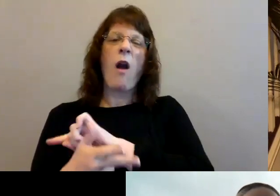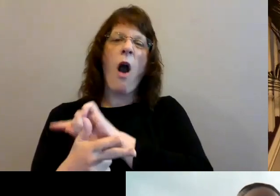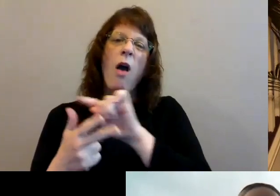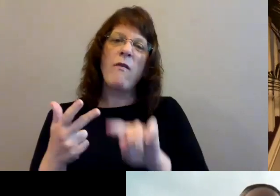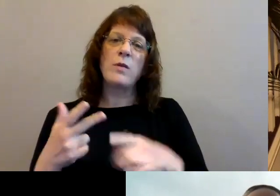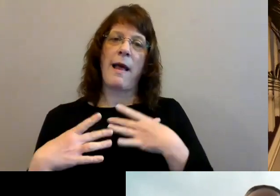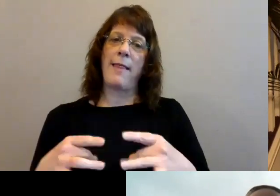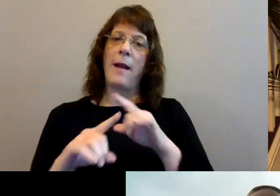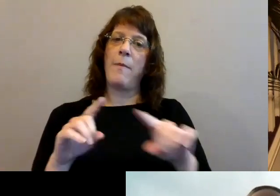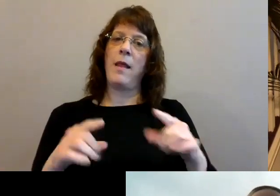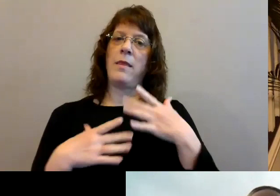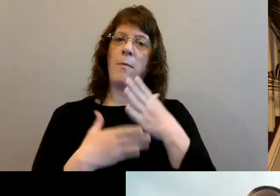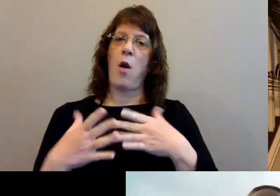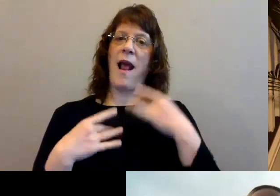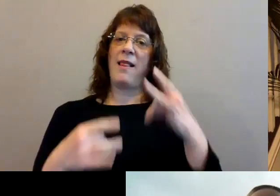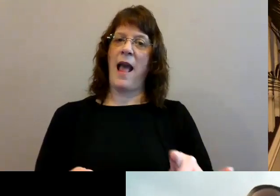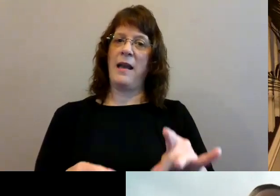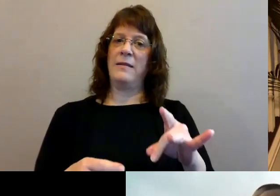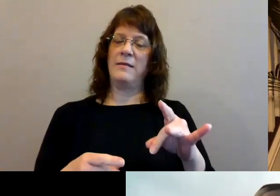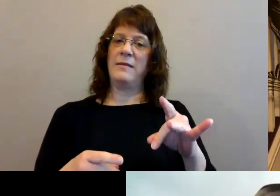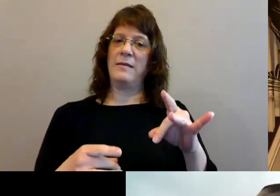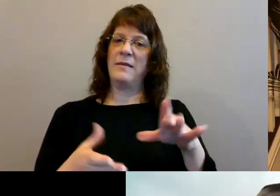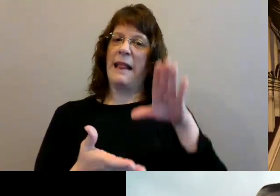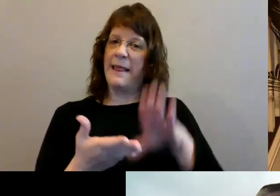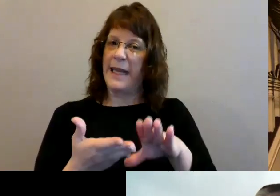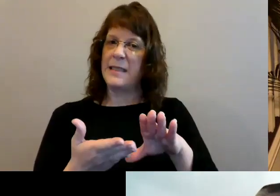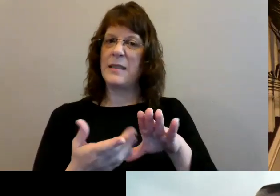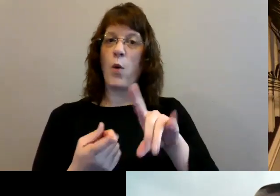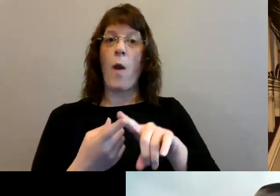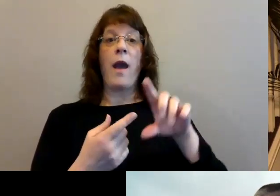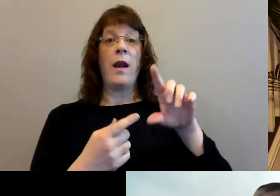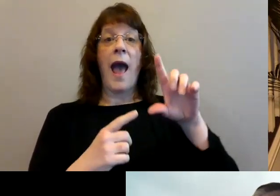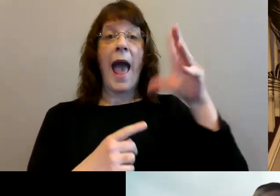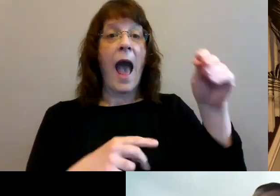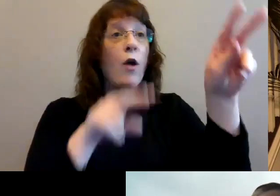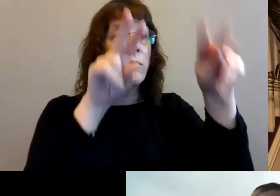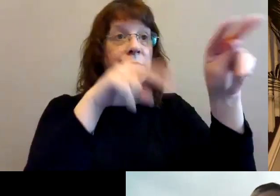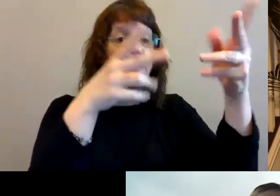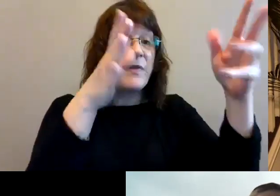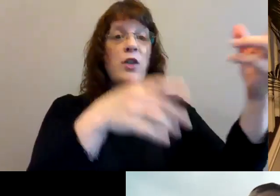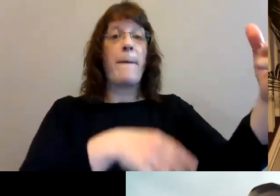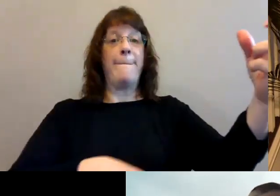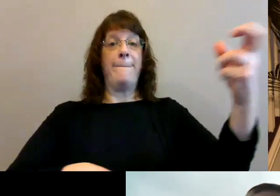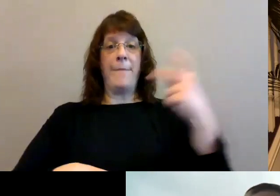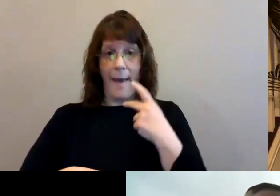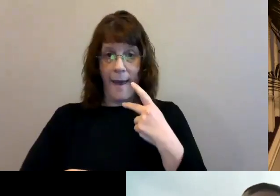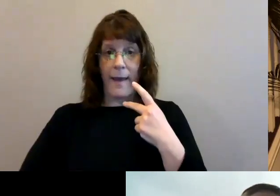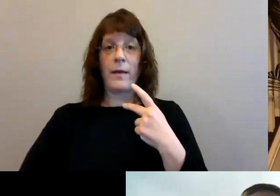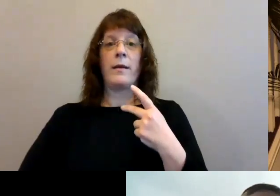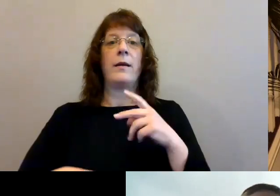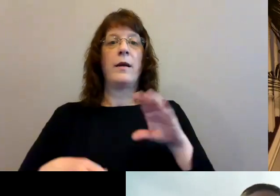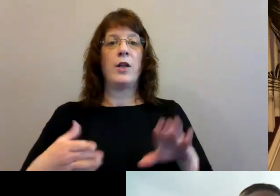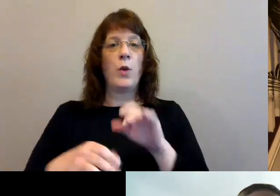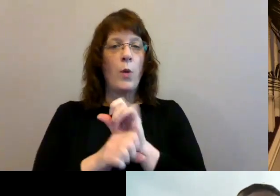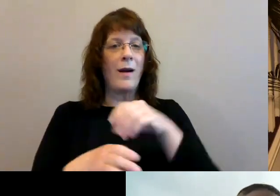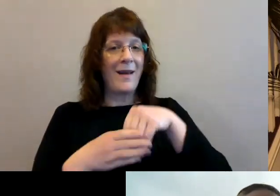the part I like the least is when I come back from the field, or even when we're like doing some work in the